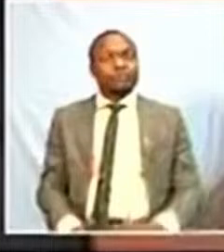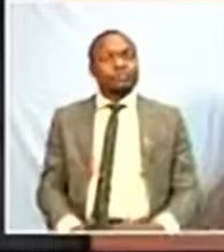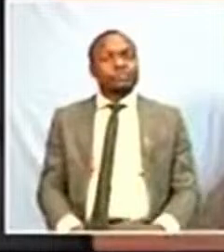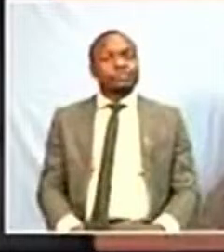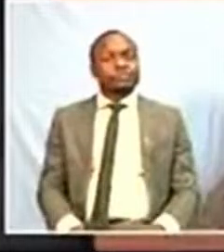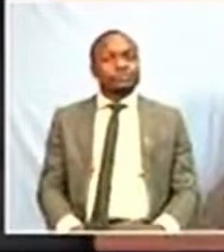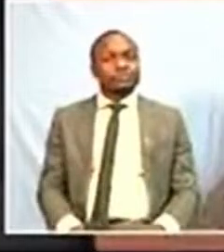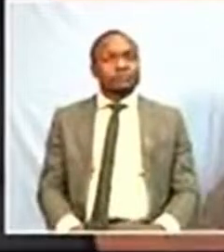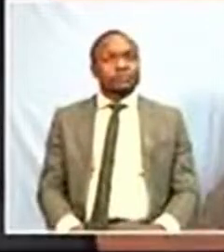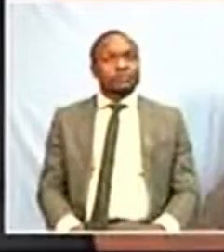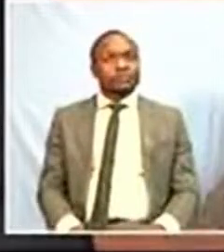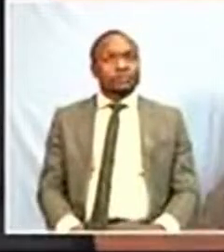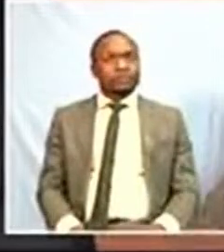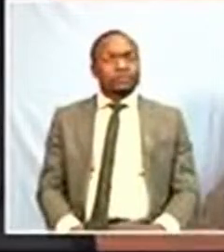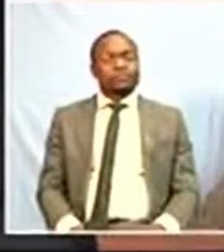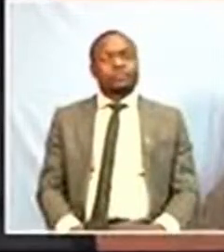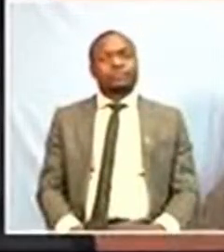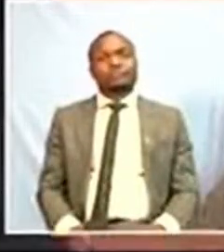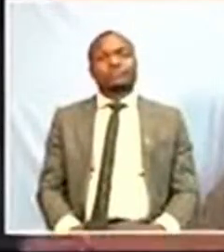of completion, Chair,